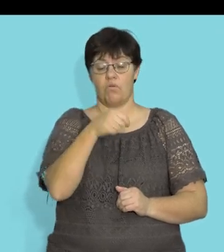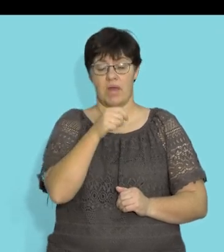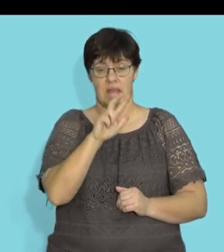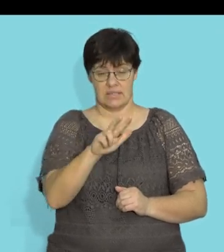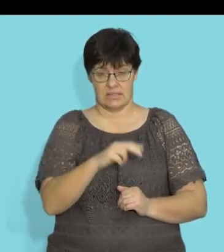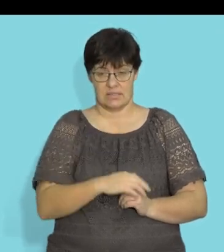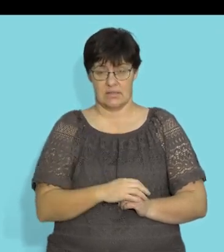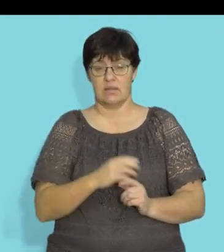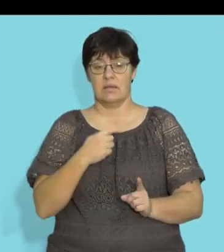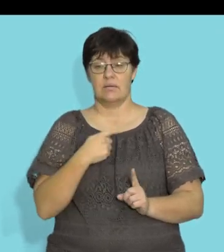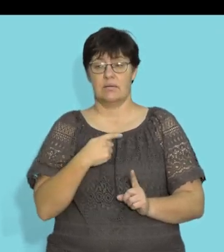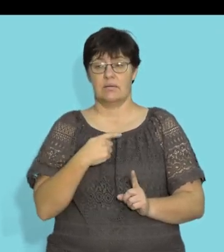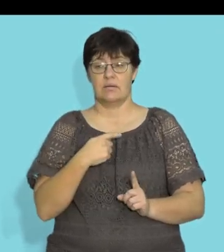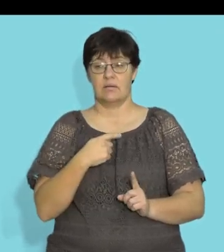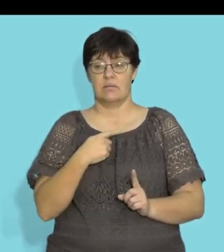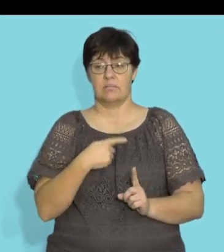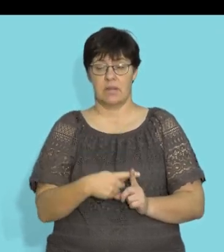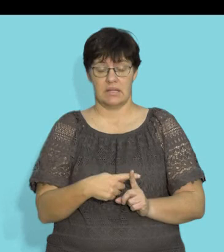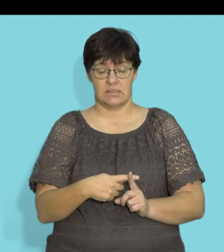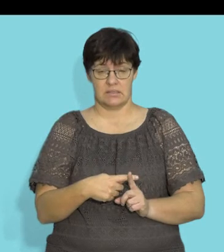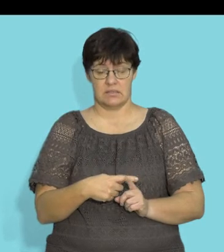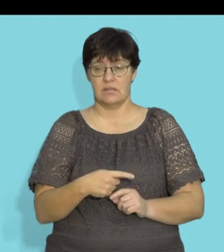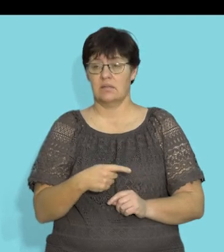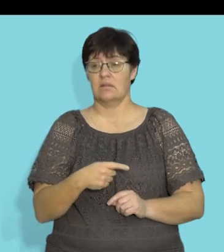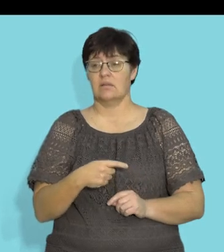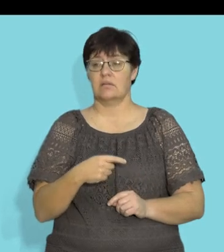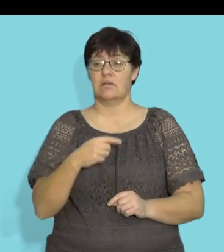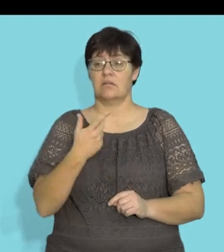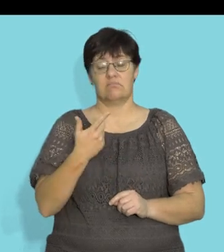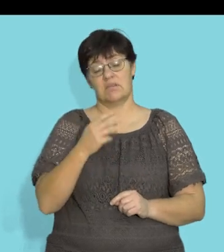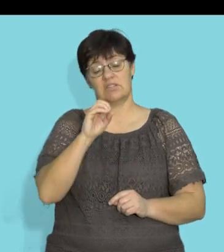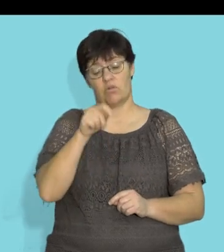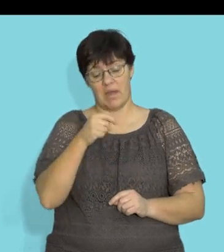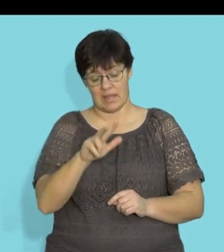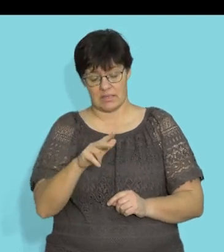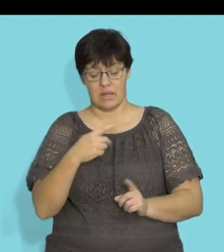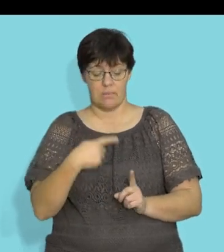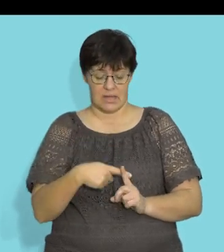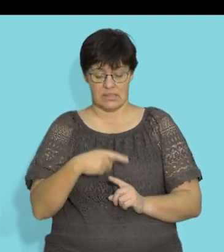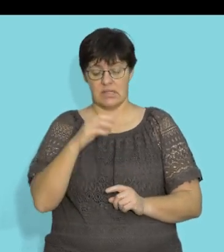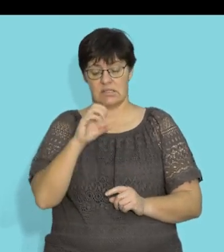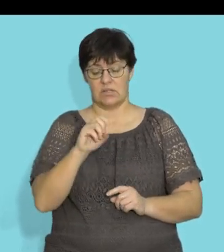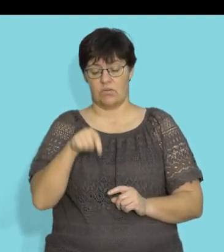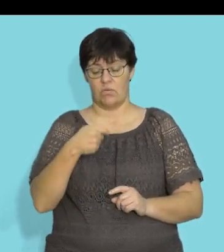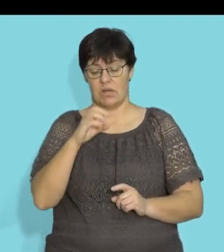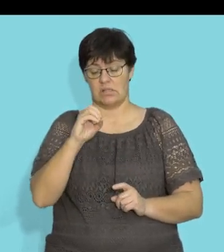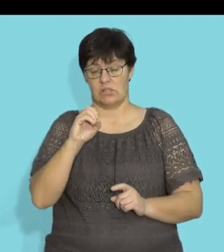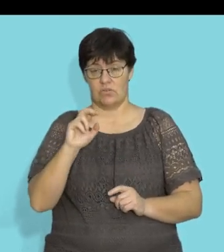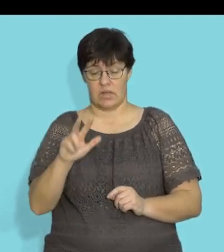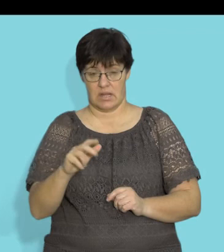be 0,8 recurring is equal to 0,8 plus